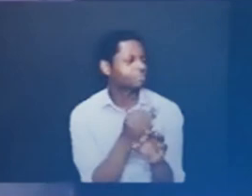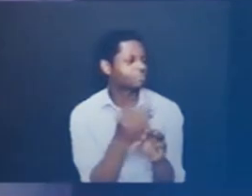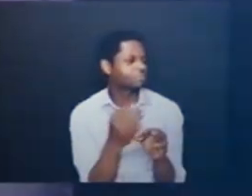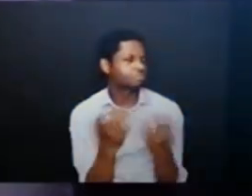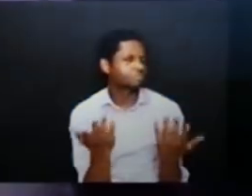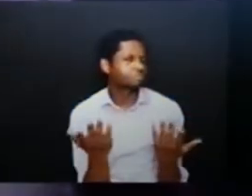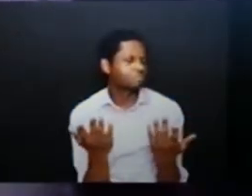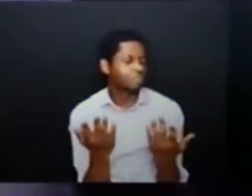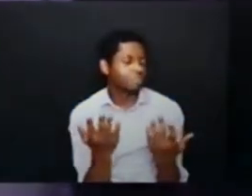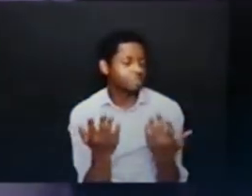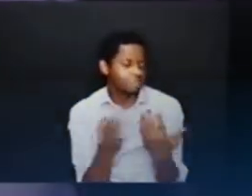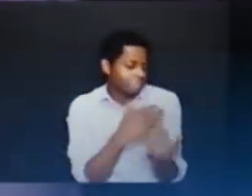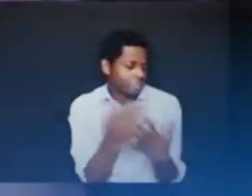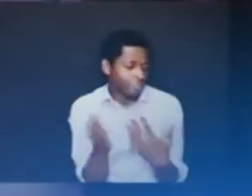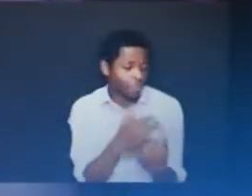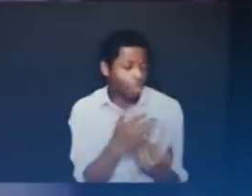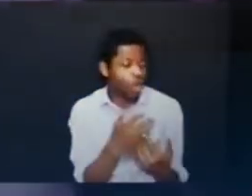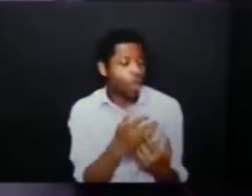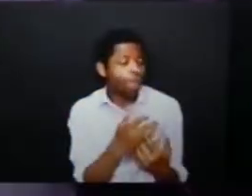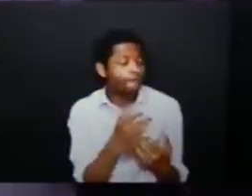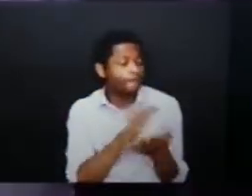as good as